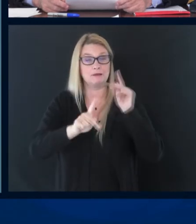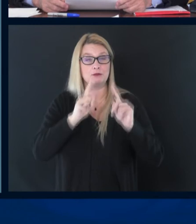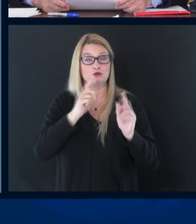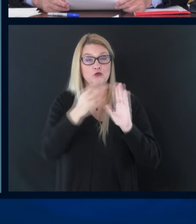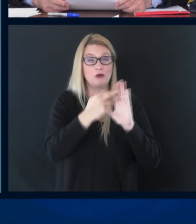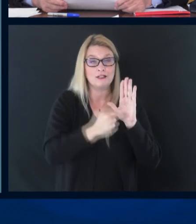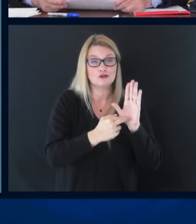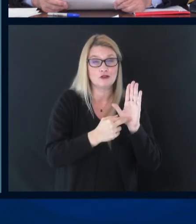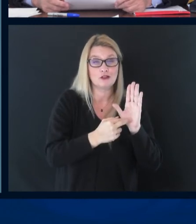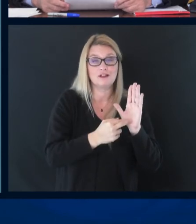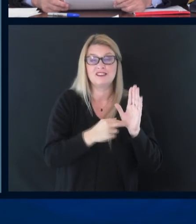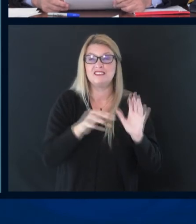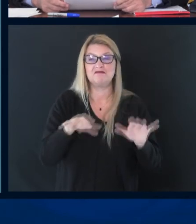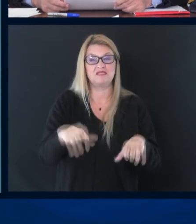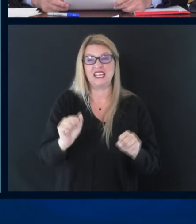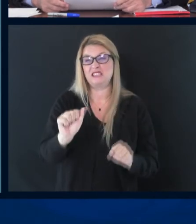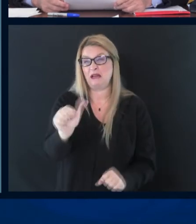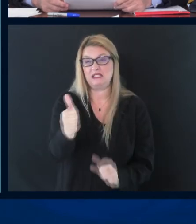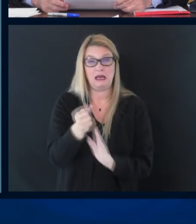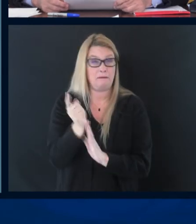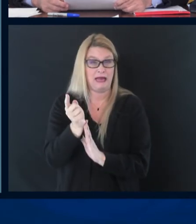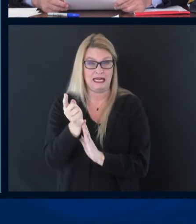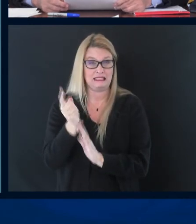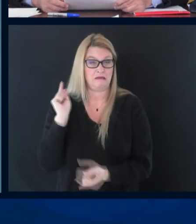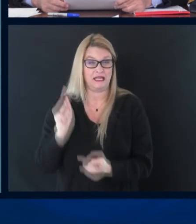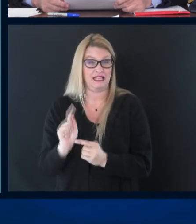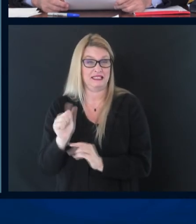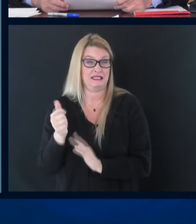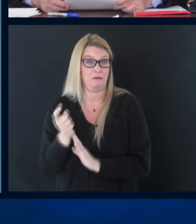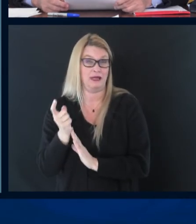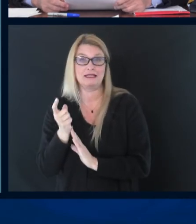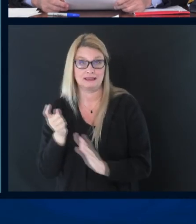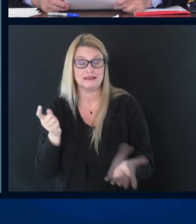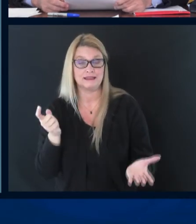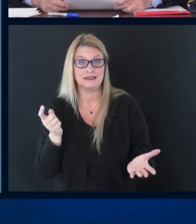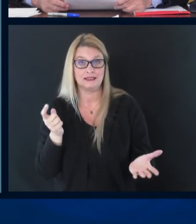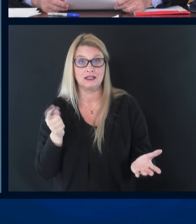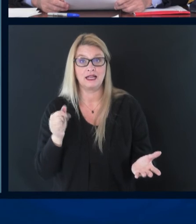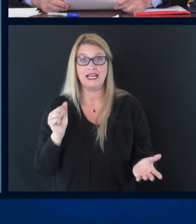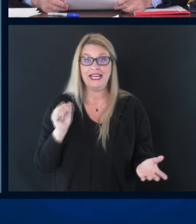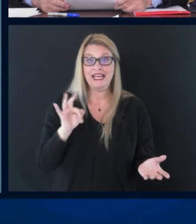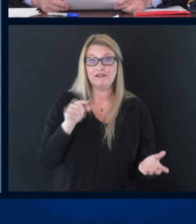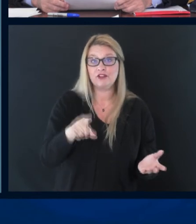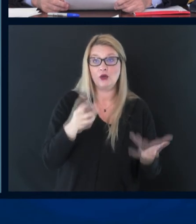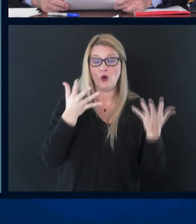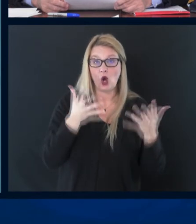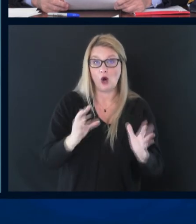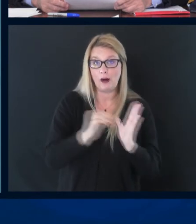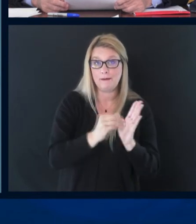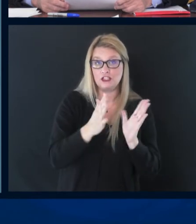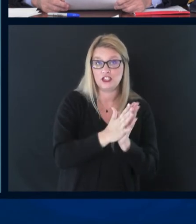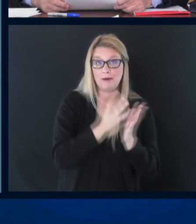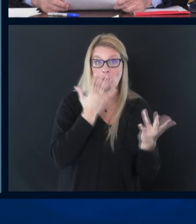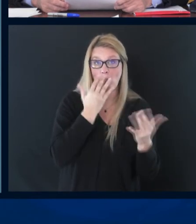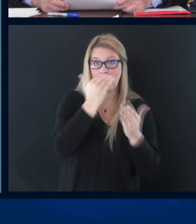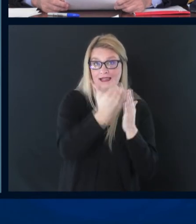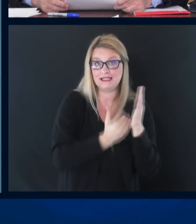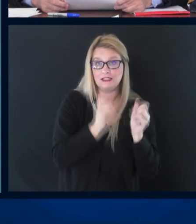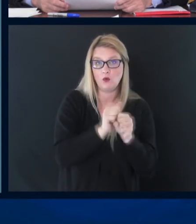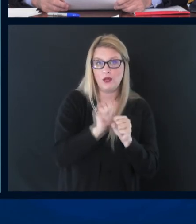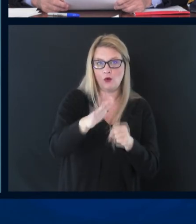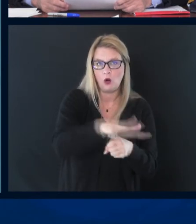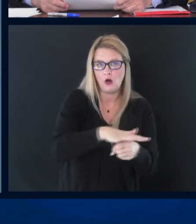It takes about 10 minutes or a little less than that to get pre-registered. If you have already put your name on a wait list with the local